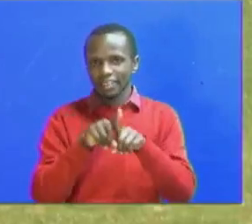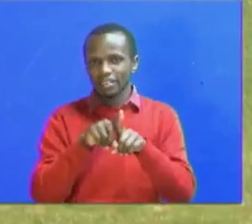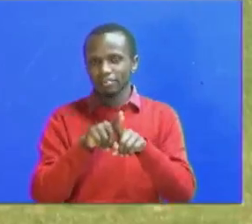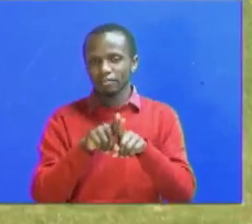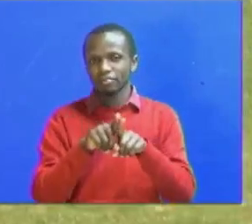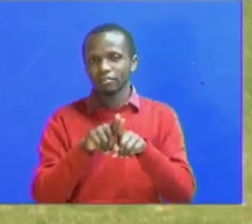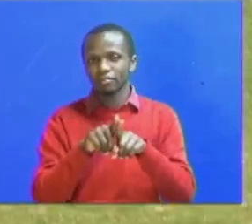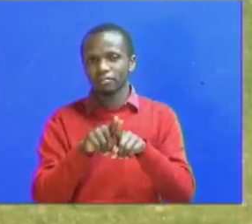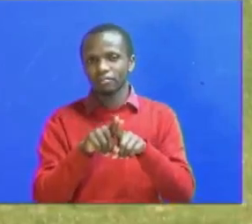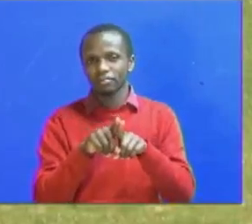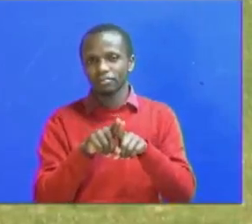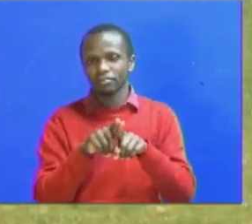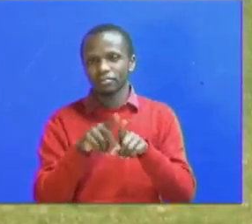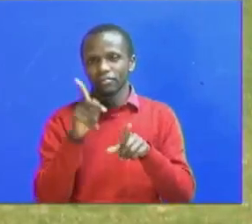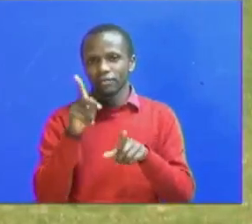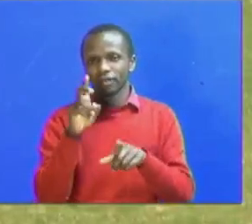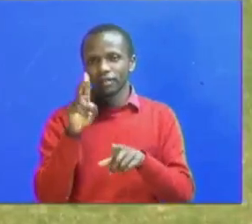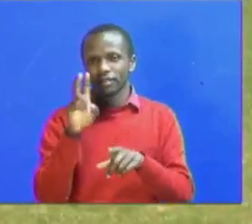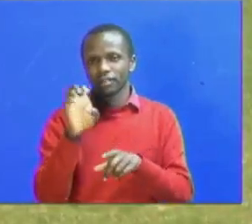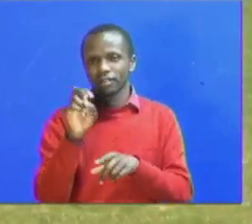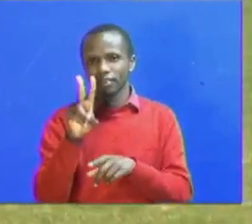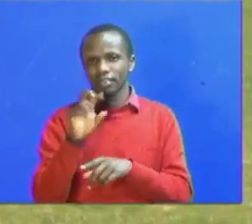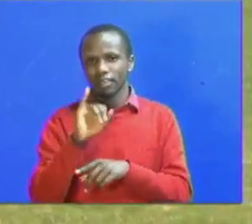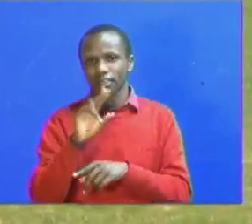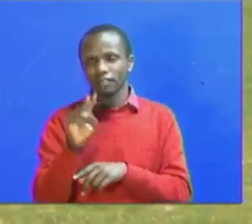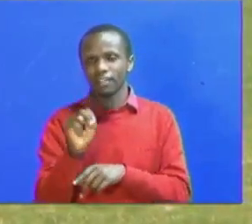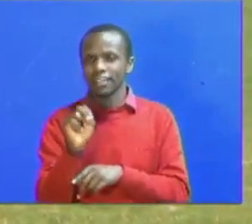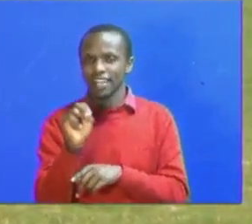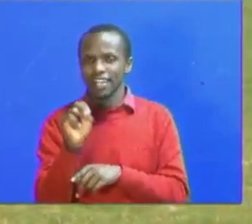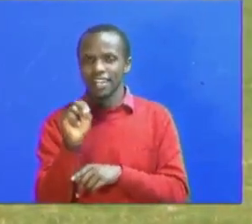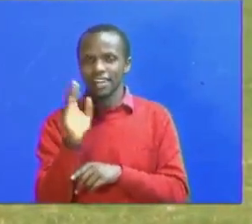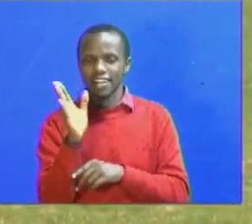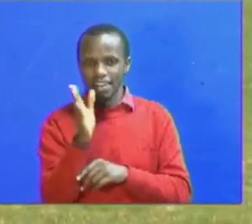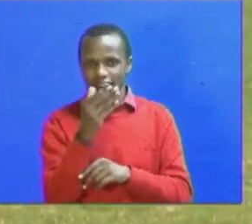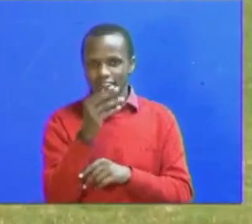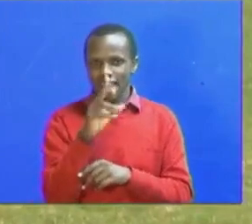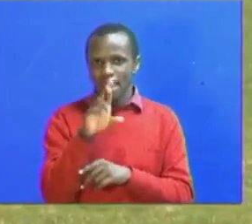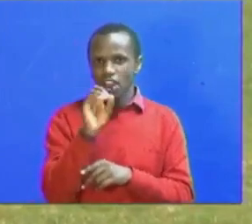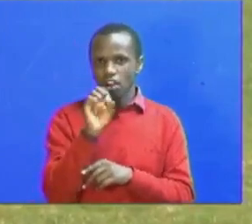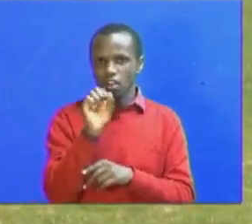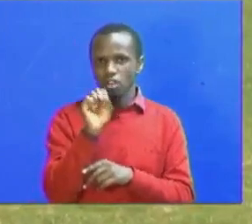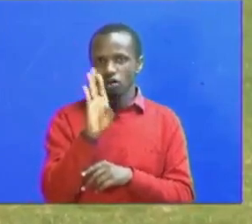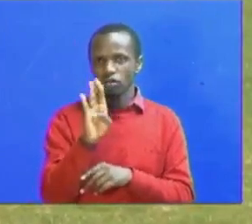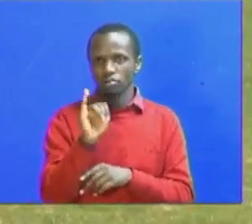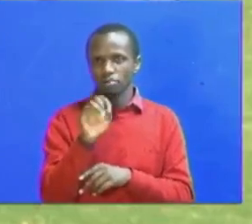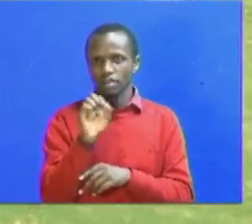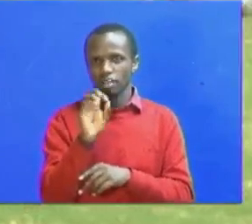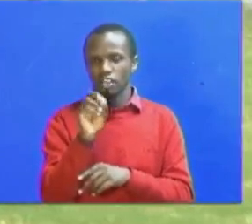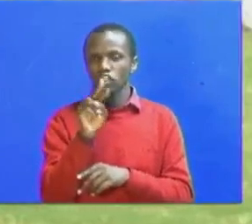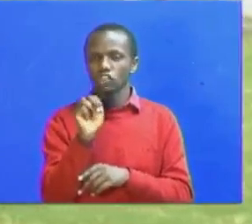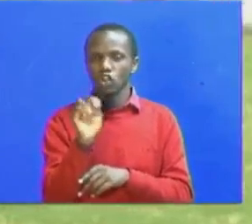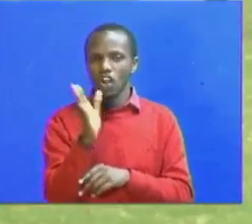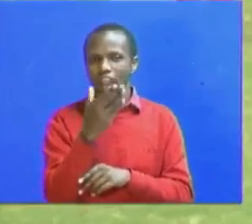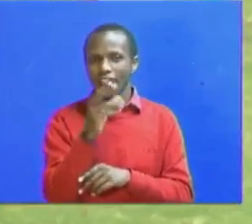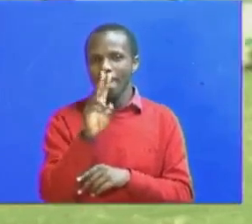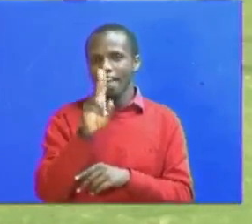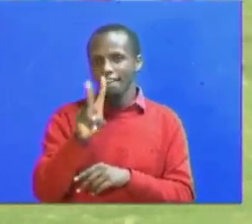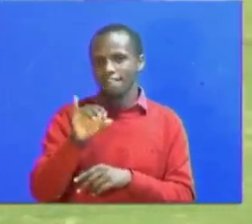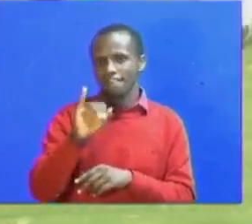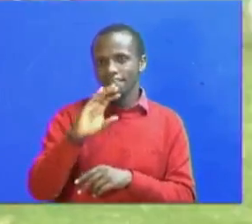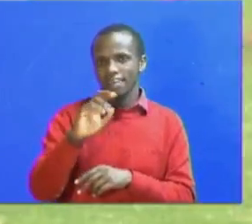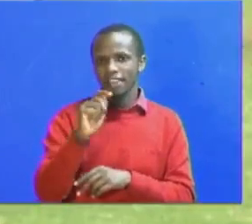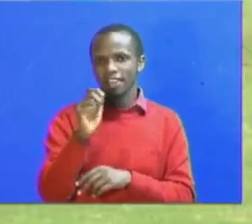respectively. Kevin Luke Otiala of Kariobangi Sharks and Robinson Kamura of Kakamega Homeboys, Victor Omune of